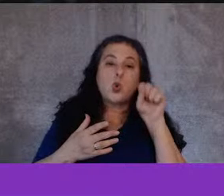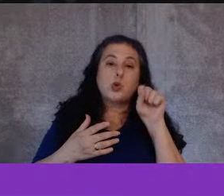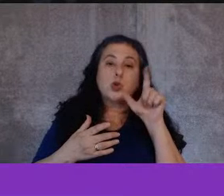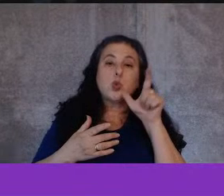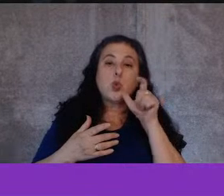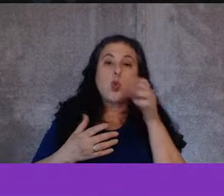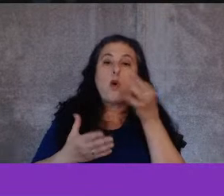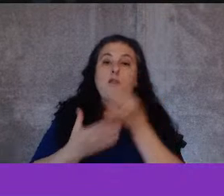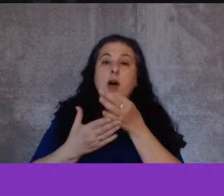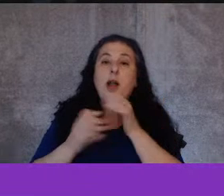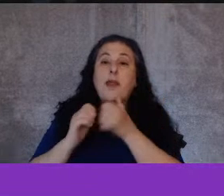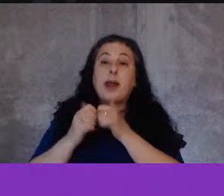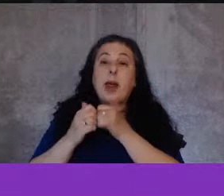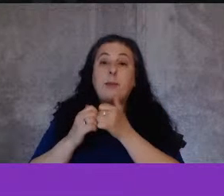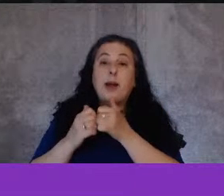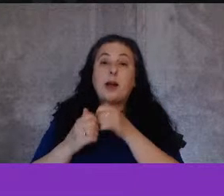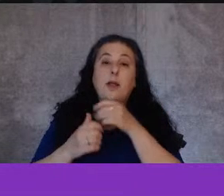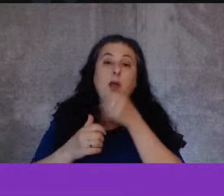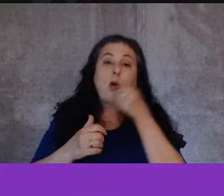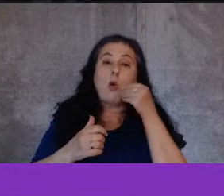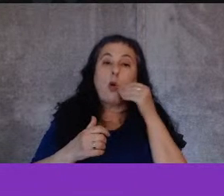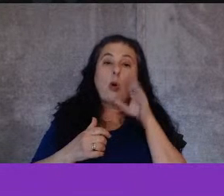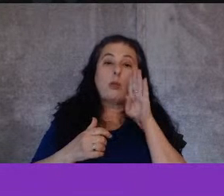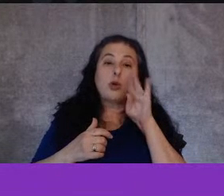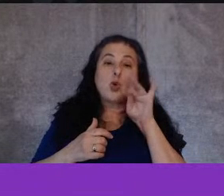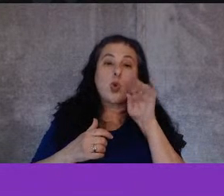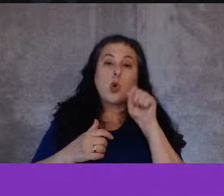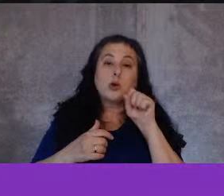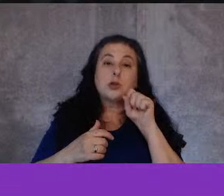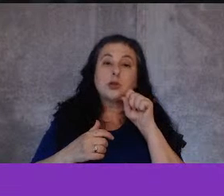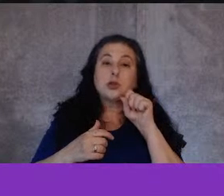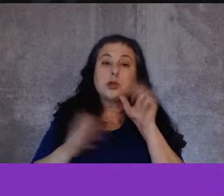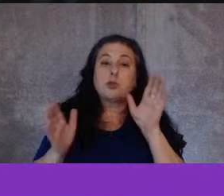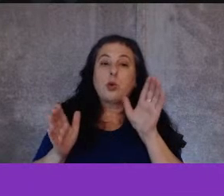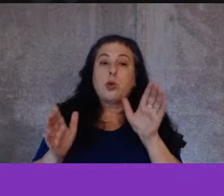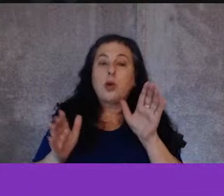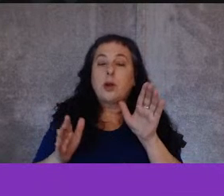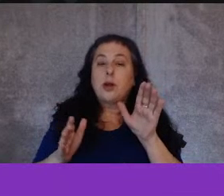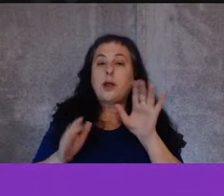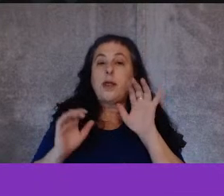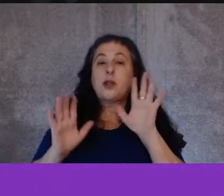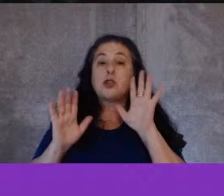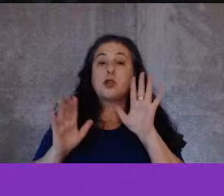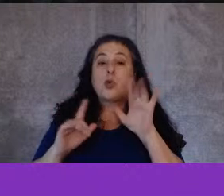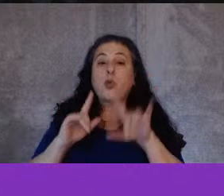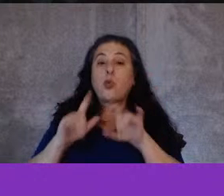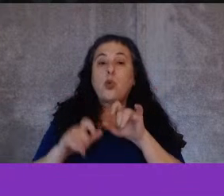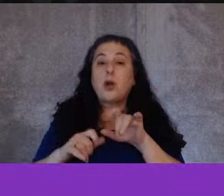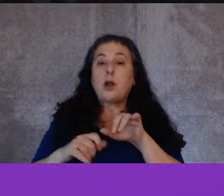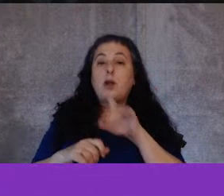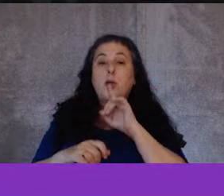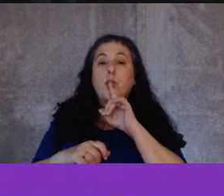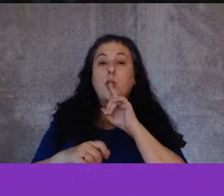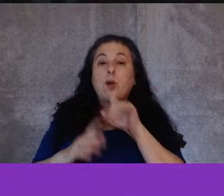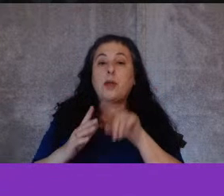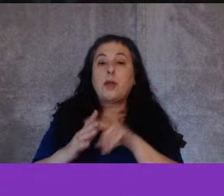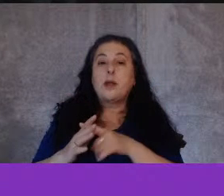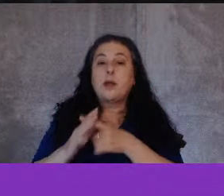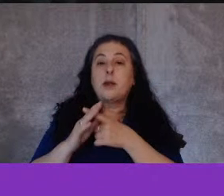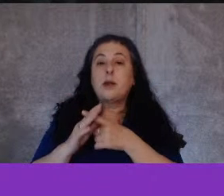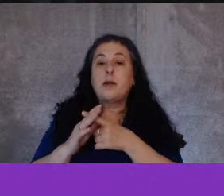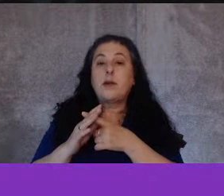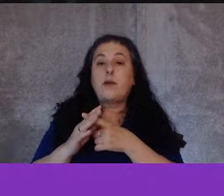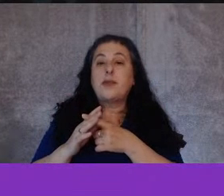the campaigns that the home bureaus promoted? And then that's a great question. Yeah, this is really the beginning of the